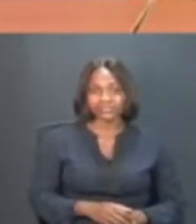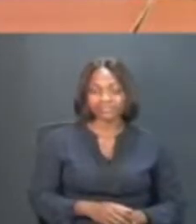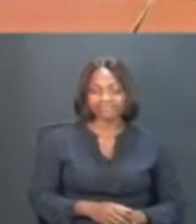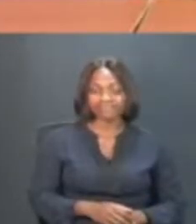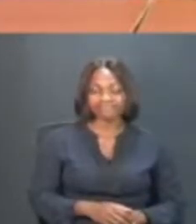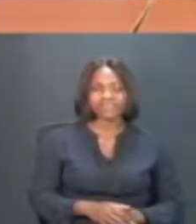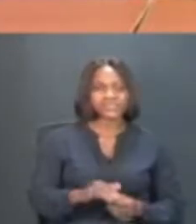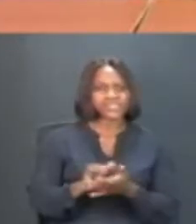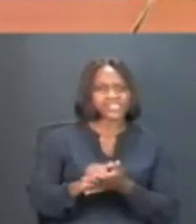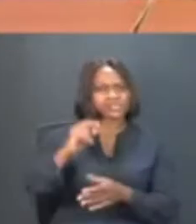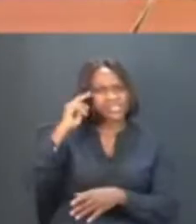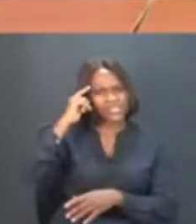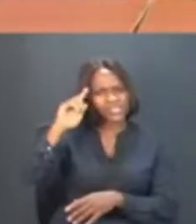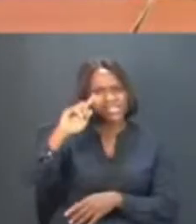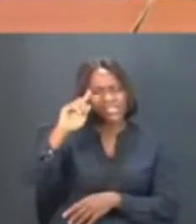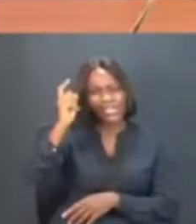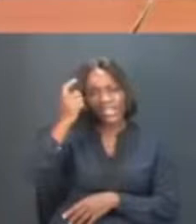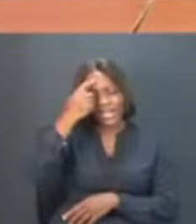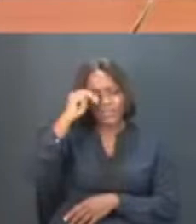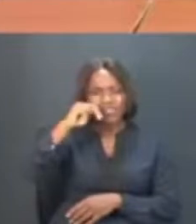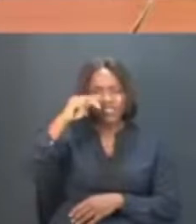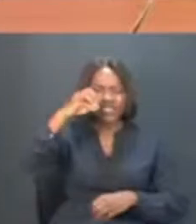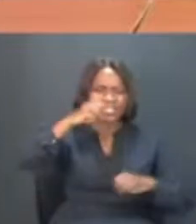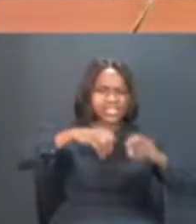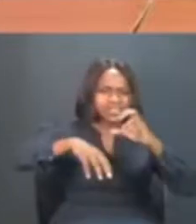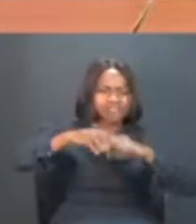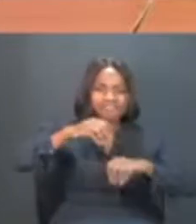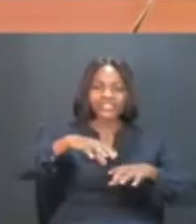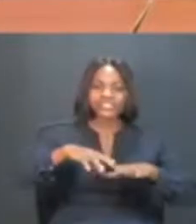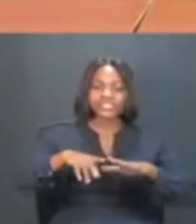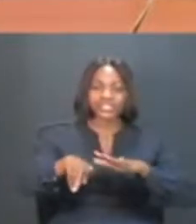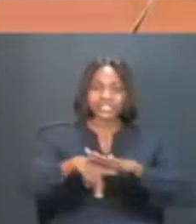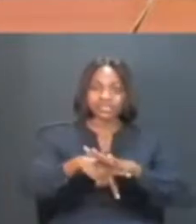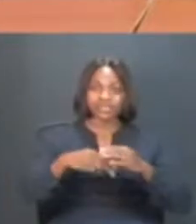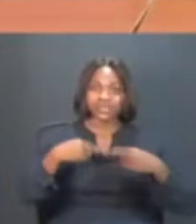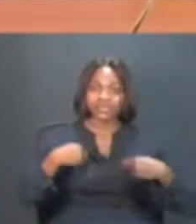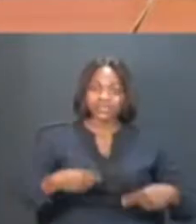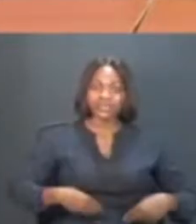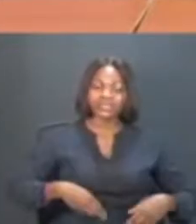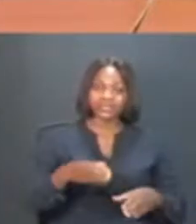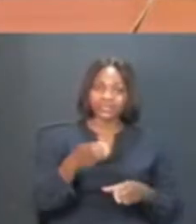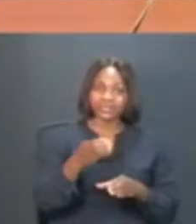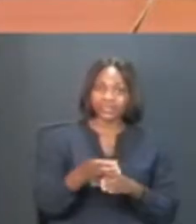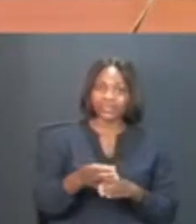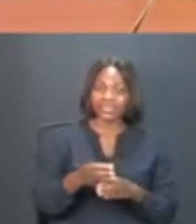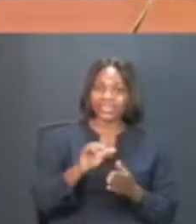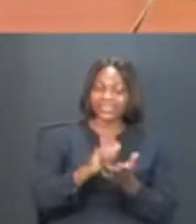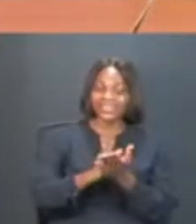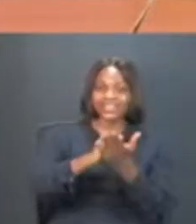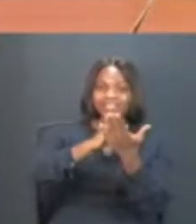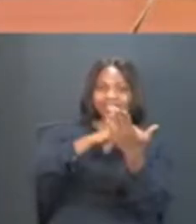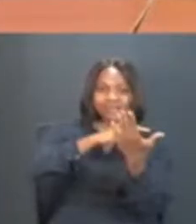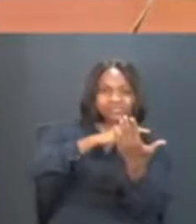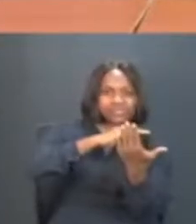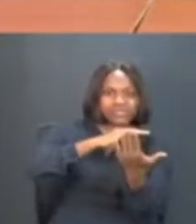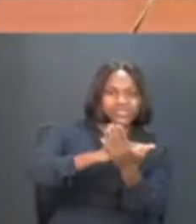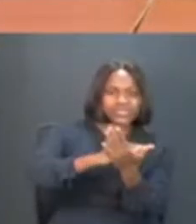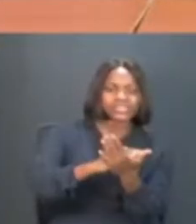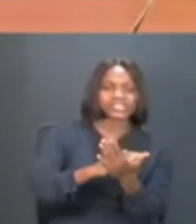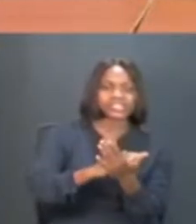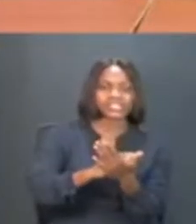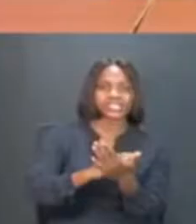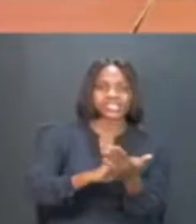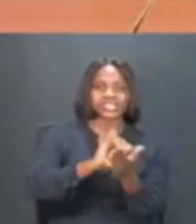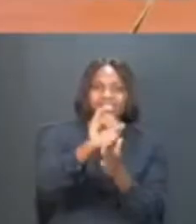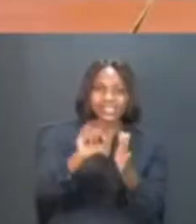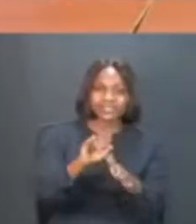government needs to invest more in primary health care, where prevention and early diagnosis